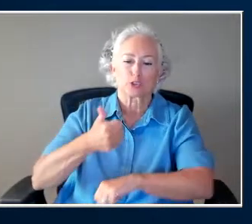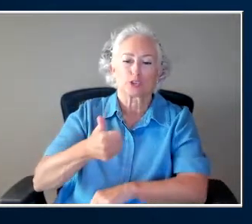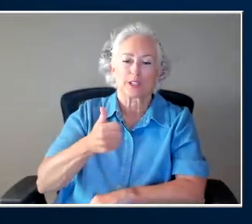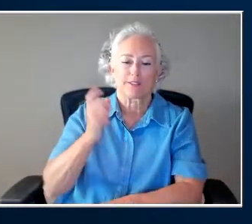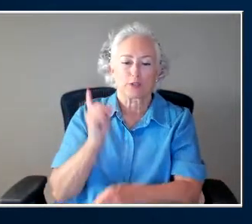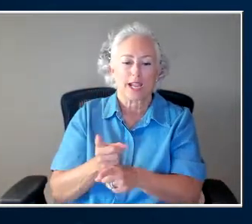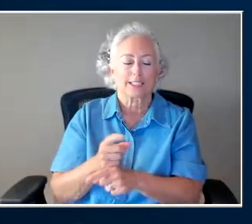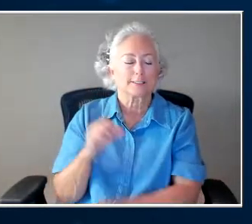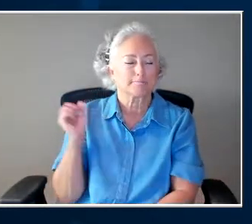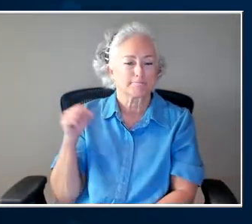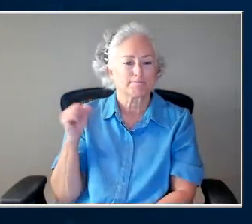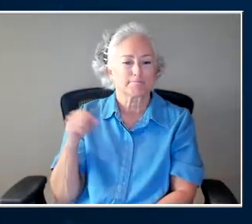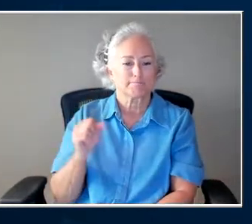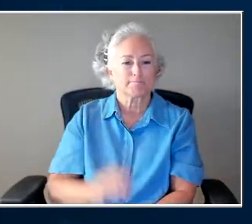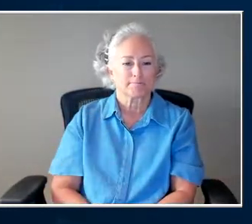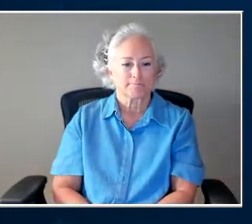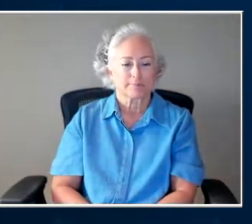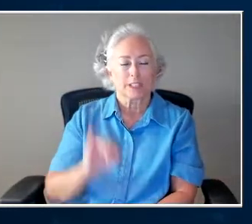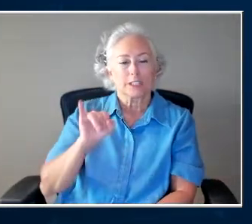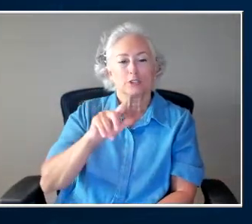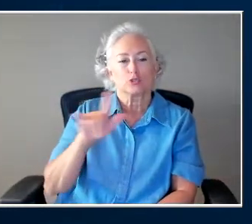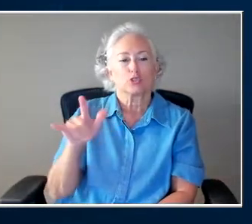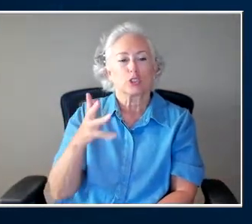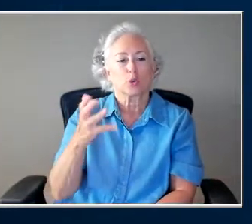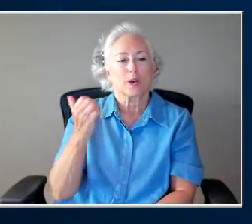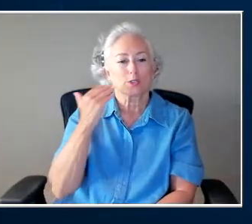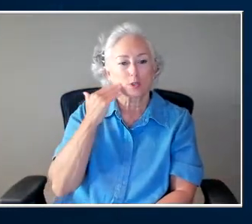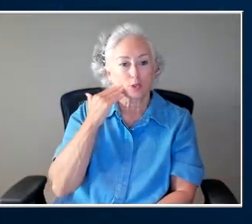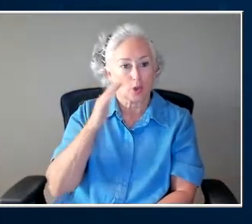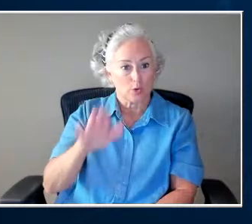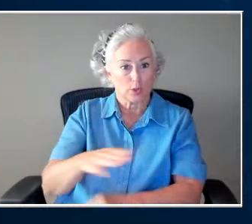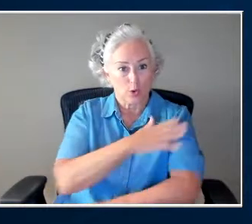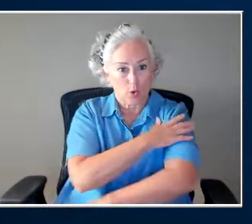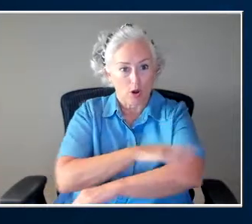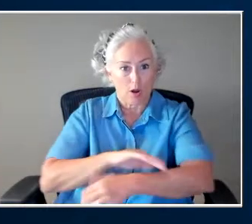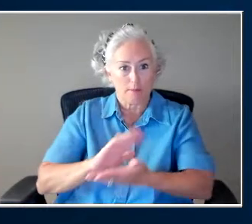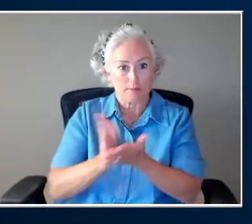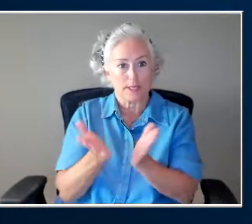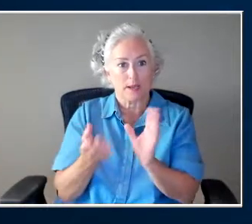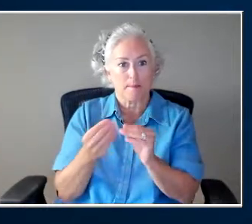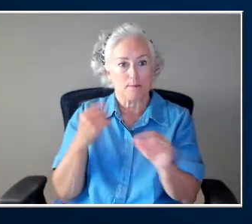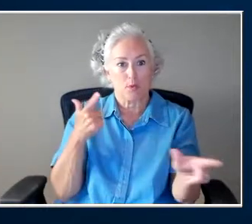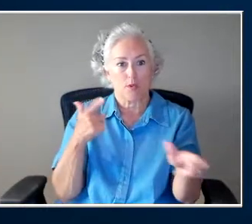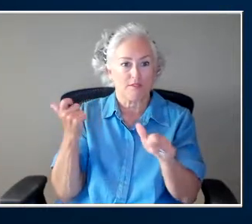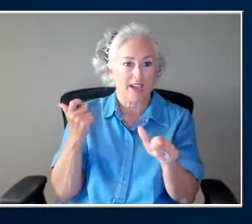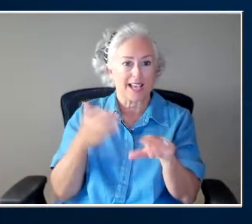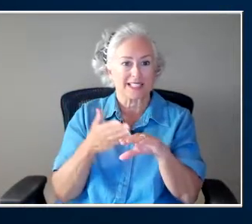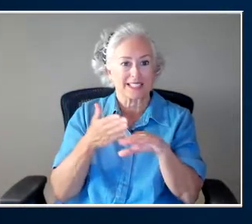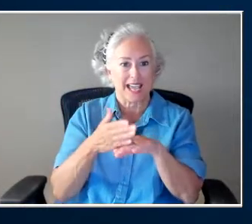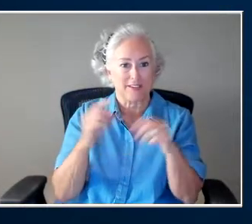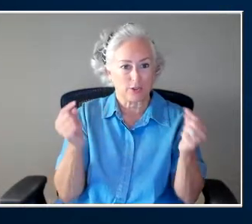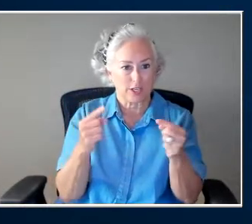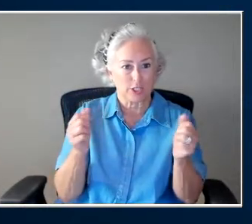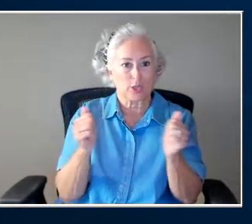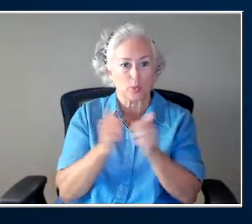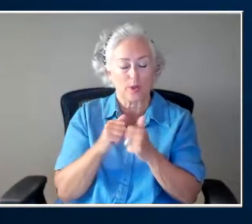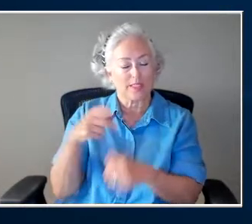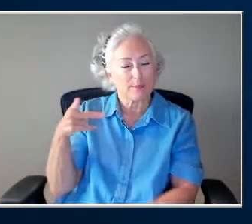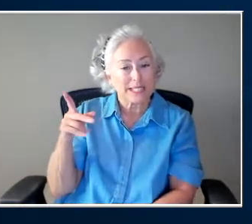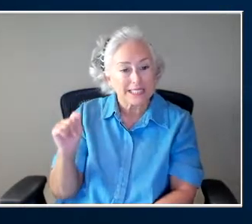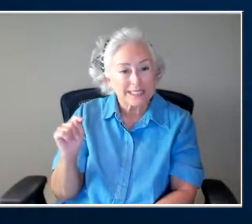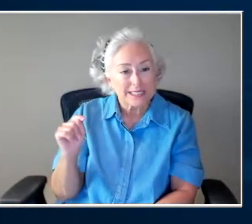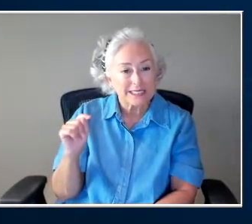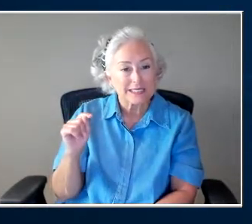Jill. Jill wants to know if the arm is getting even faster after injury. with physical therapy, would